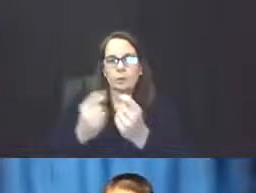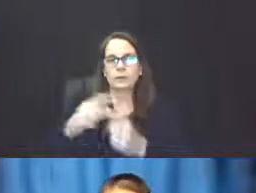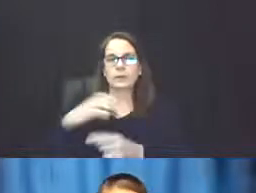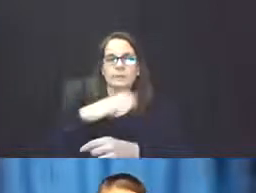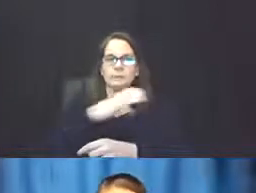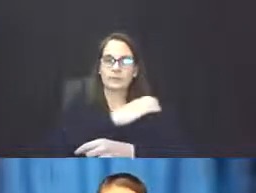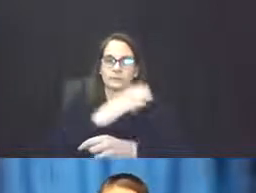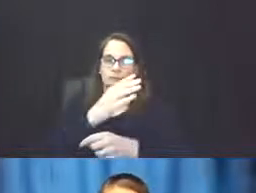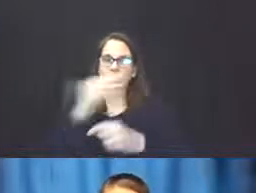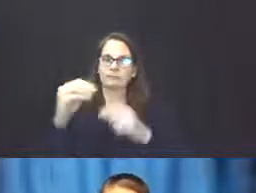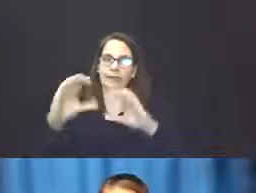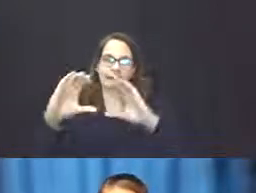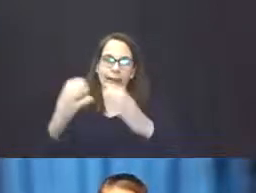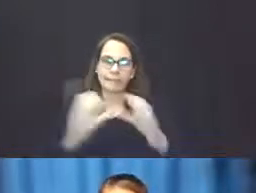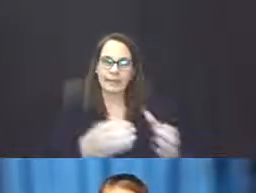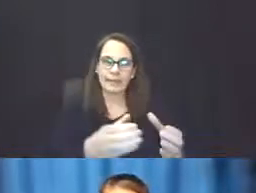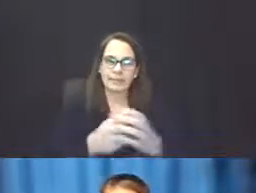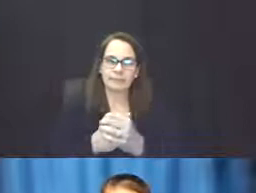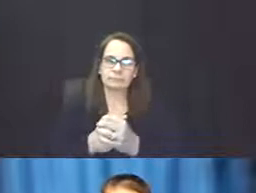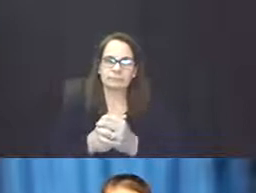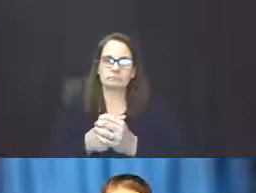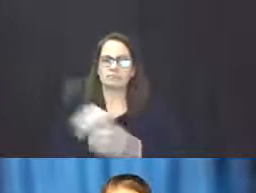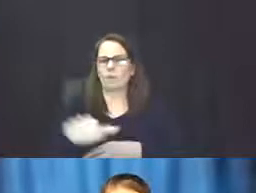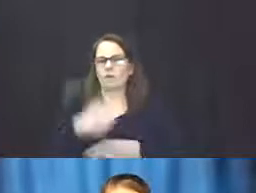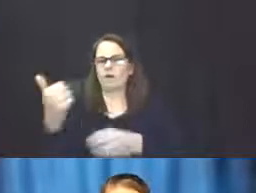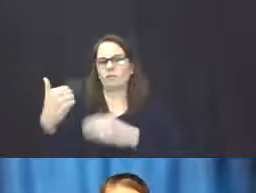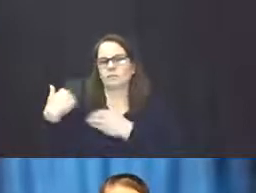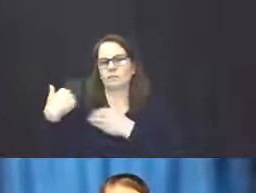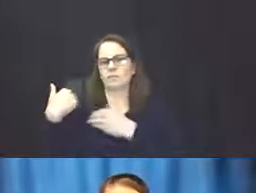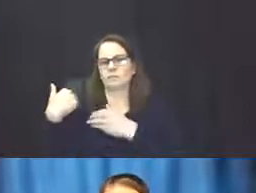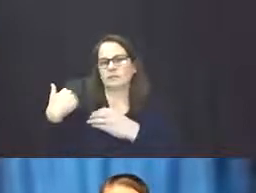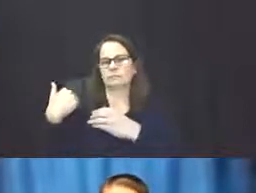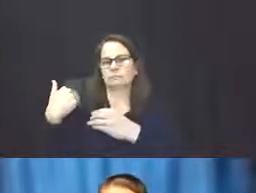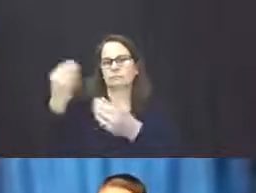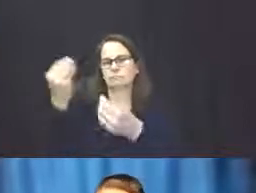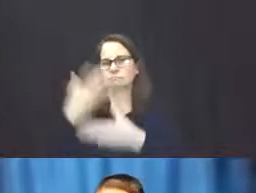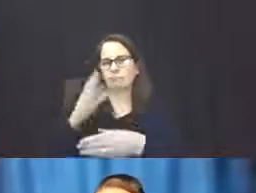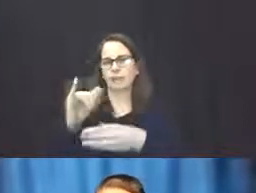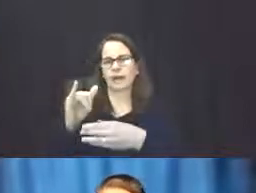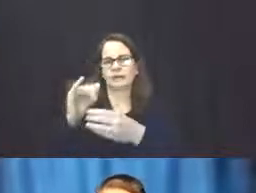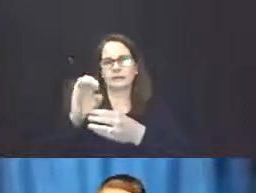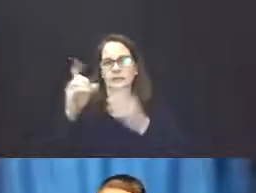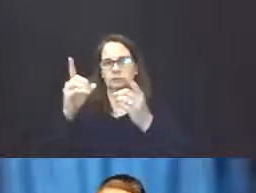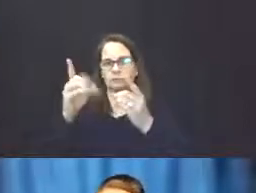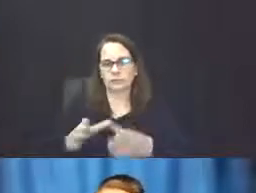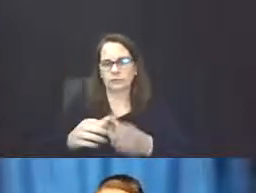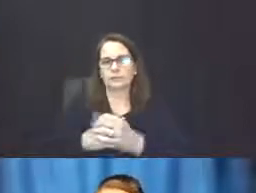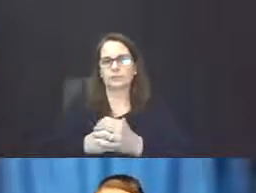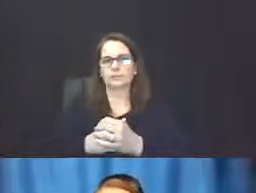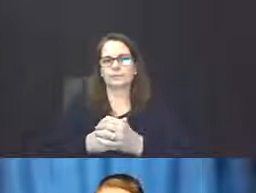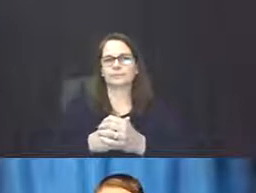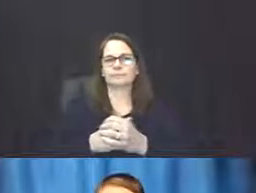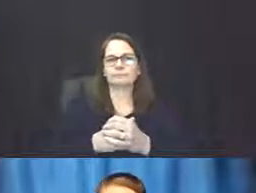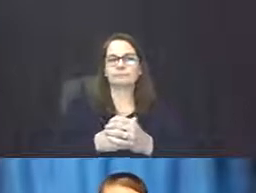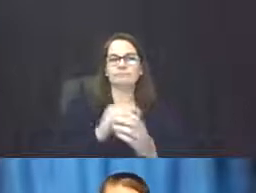supervise them. There's also the support and the commission and any committees. So there was some other responsibilities that were given to